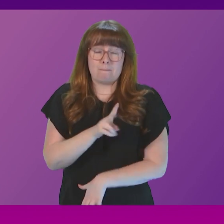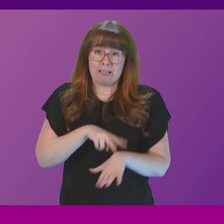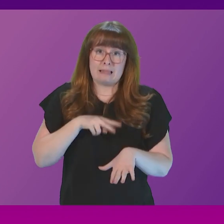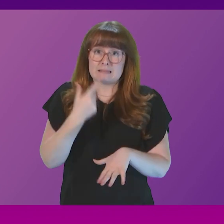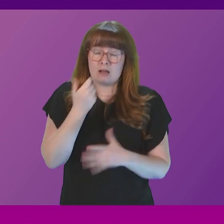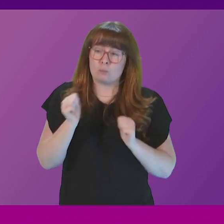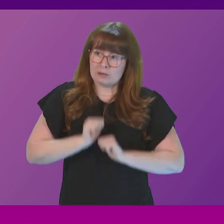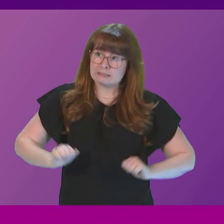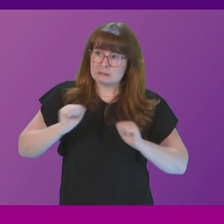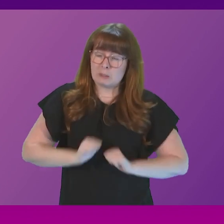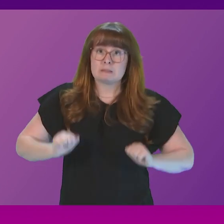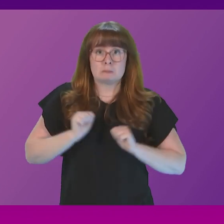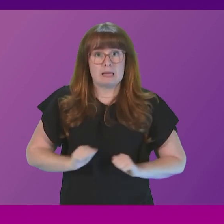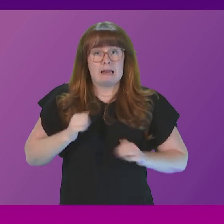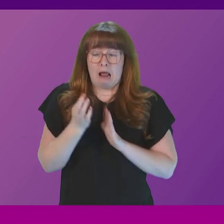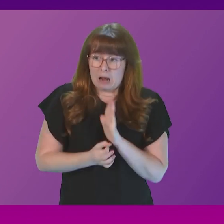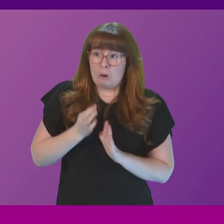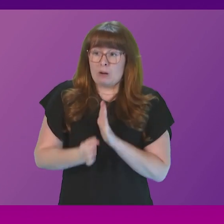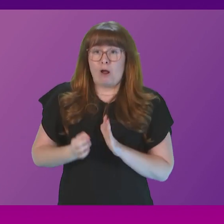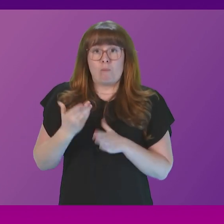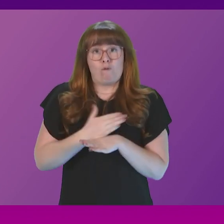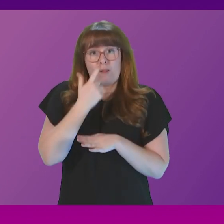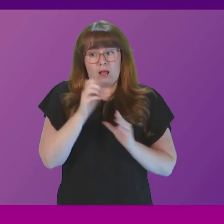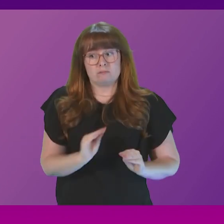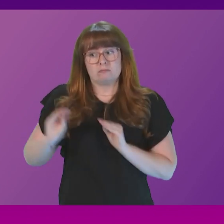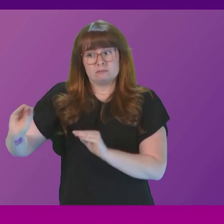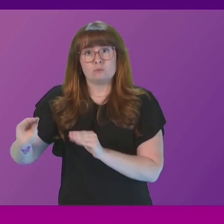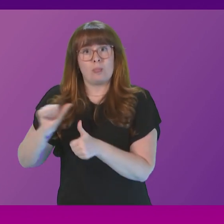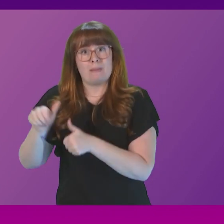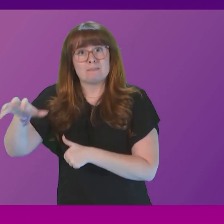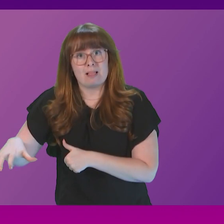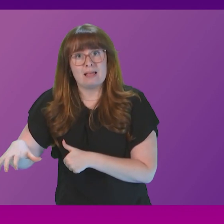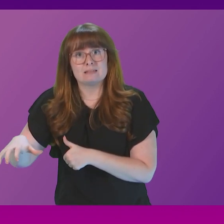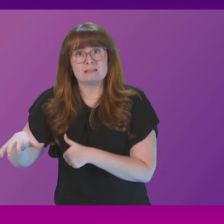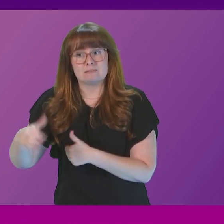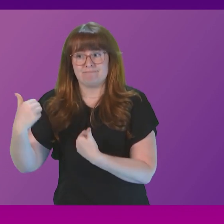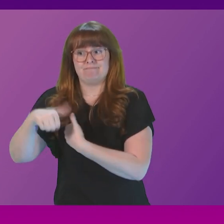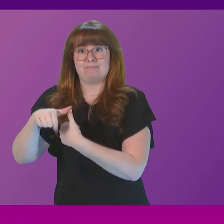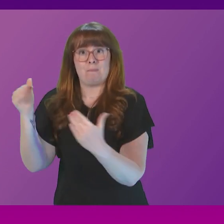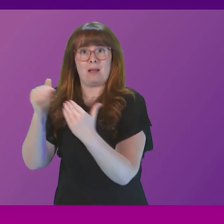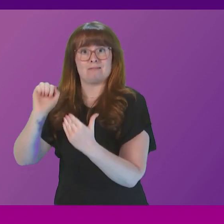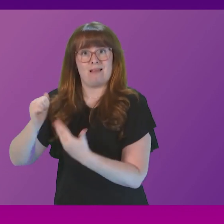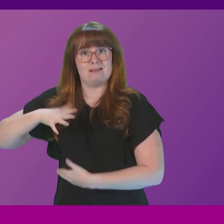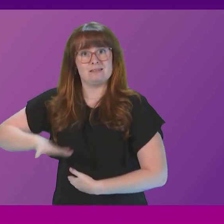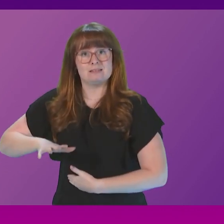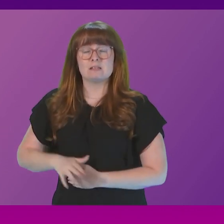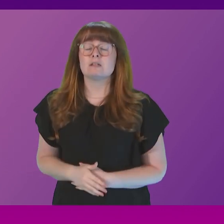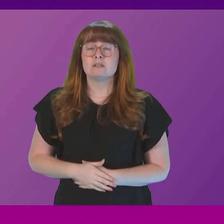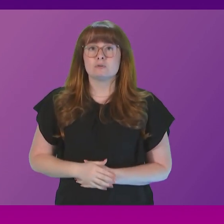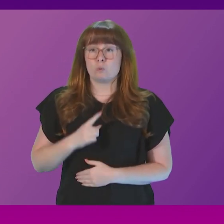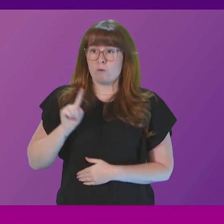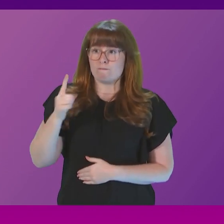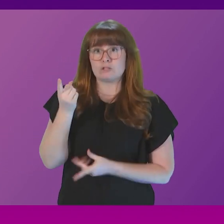before being able to transfer the care of an individual into a more suitable service. So will the First